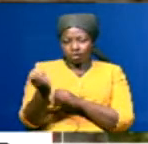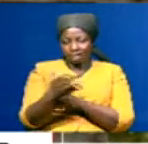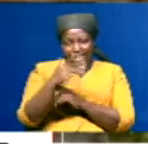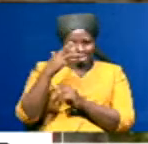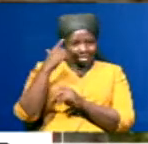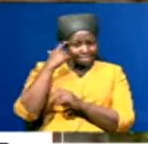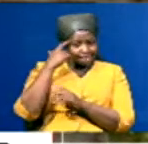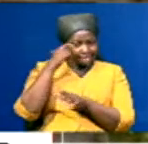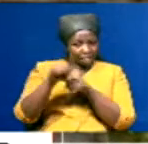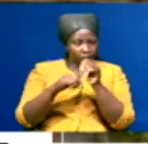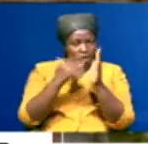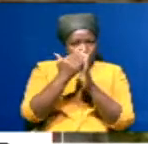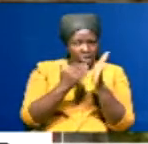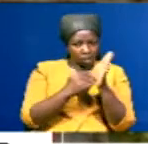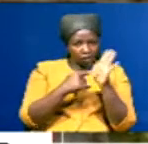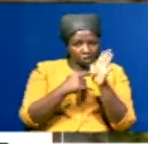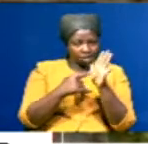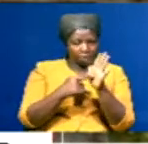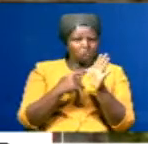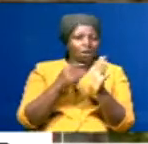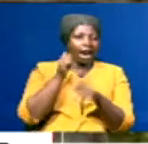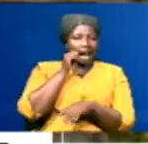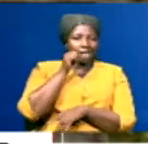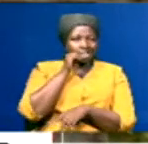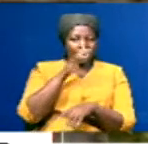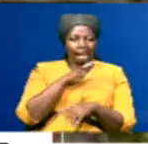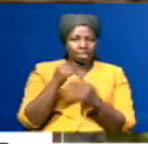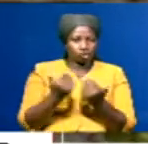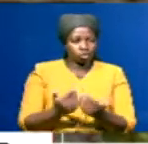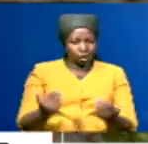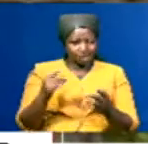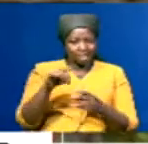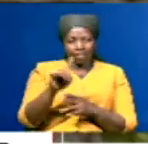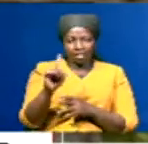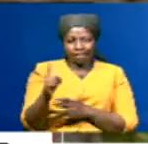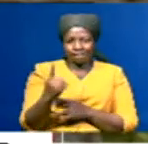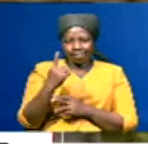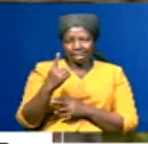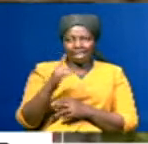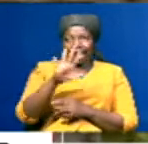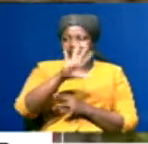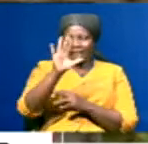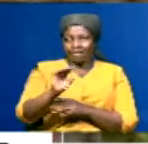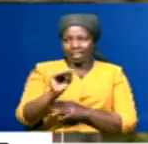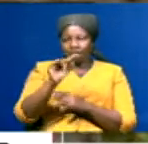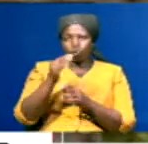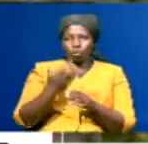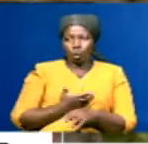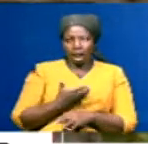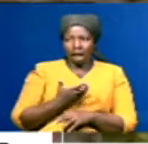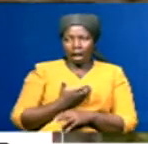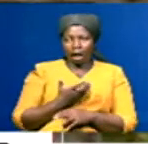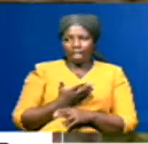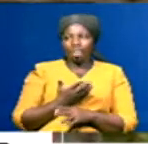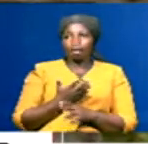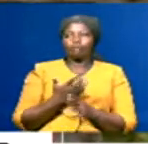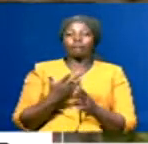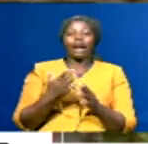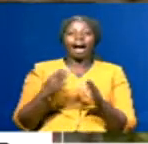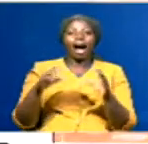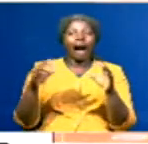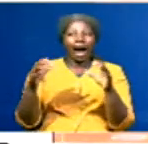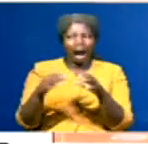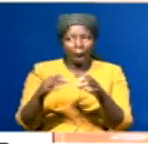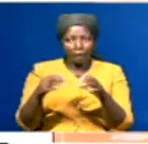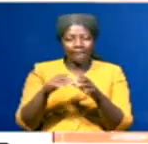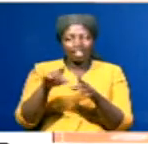like Shangazi na Watoto. She is the first African to own a publicity firm. And she has written so many